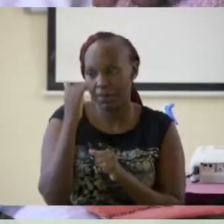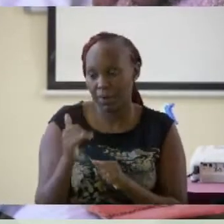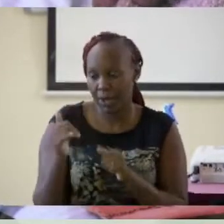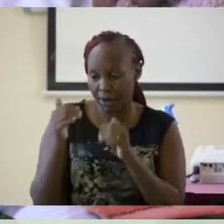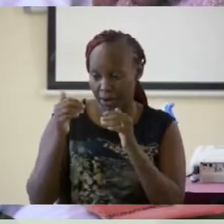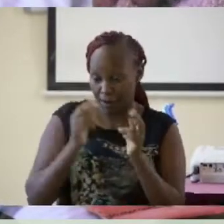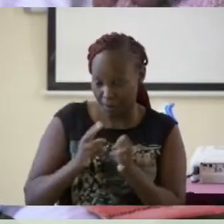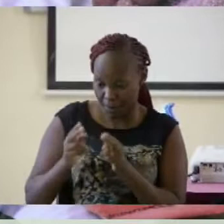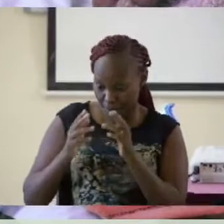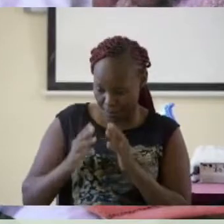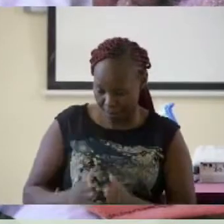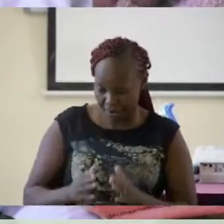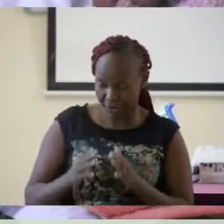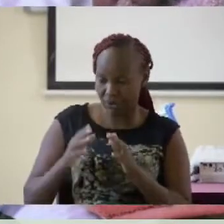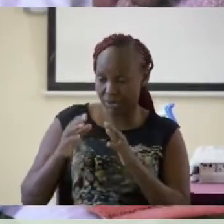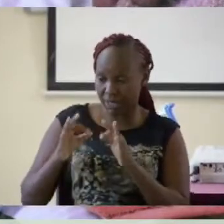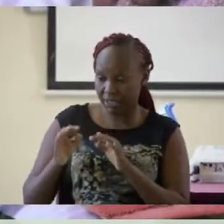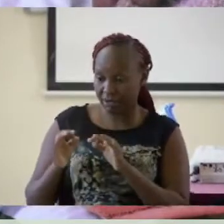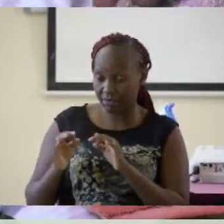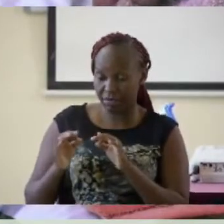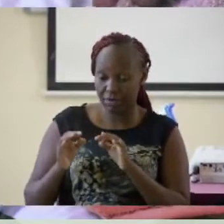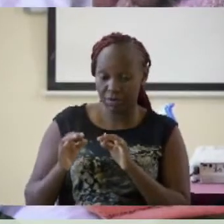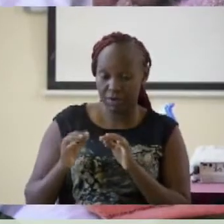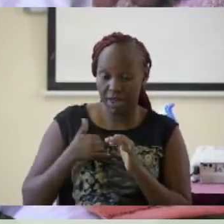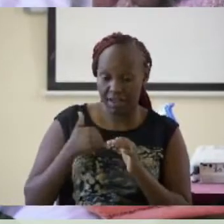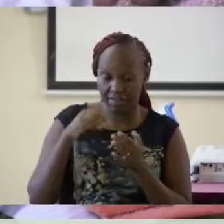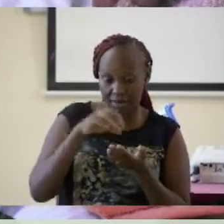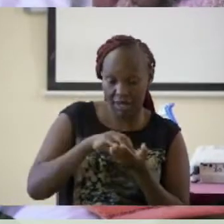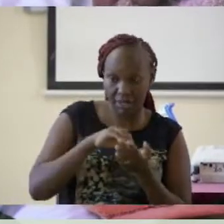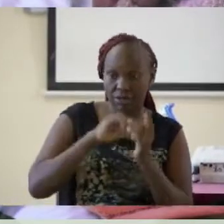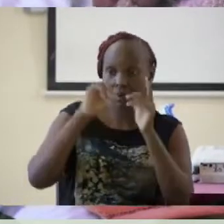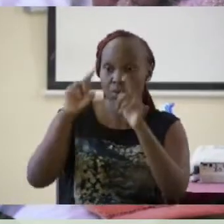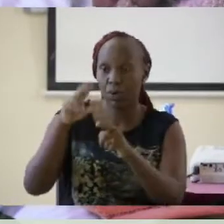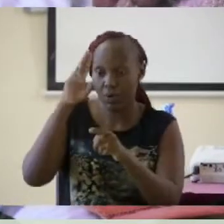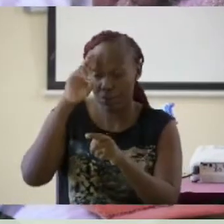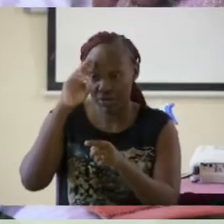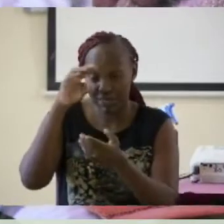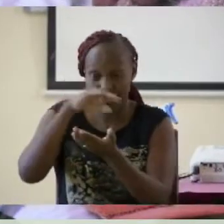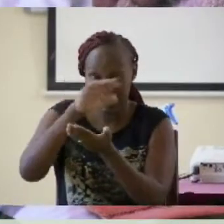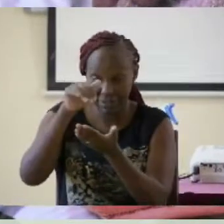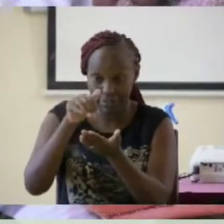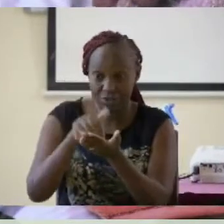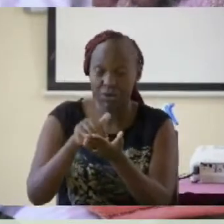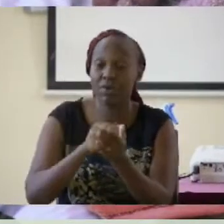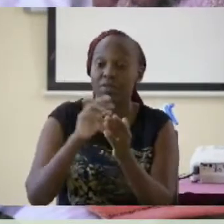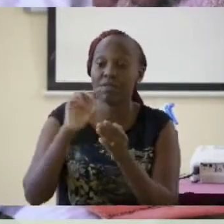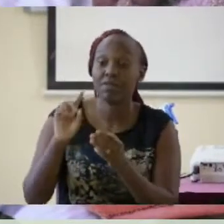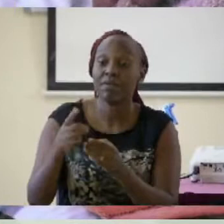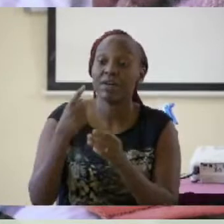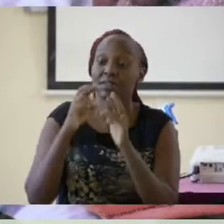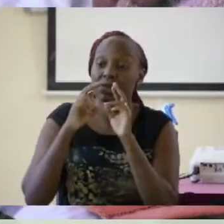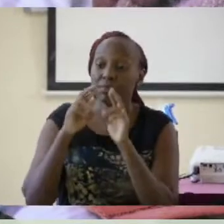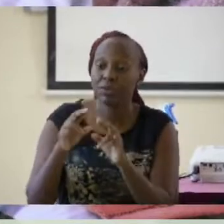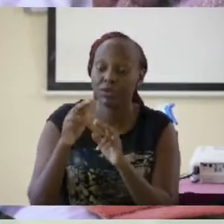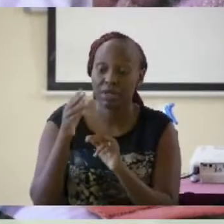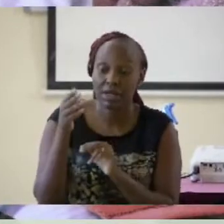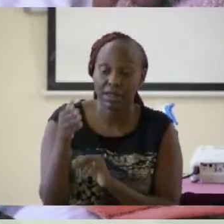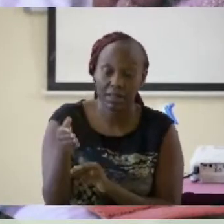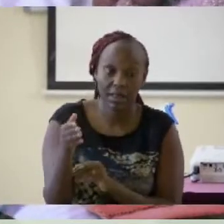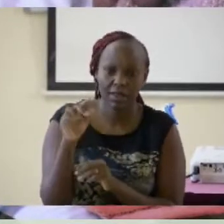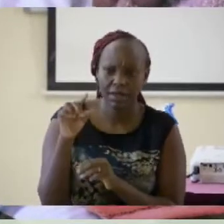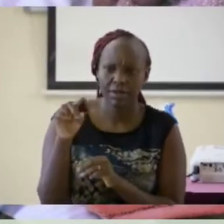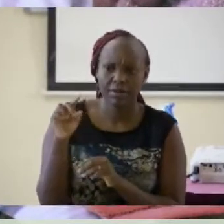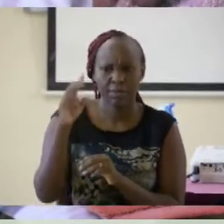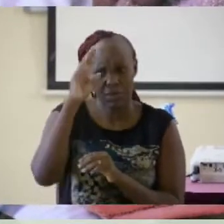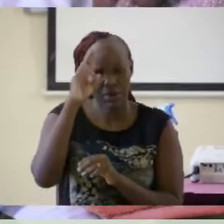when he has a case, he normally goes to the police station. It is his first center of reporting. And so the policemen,